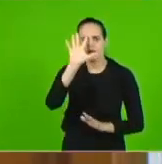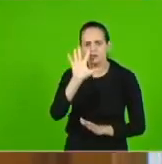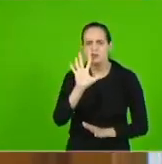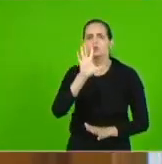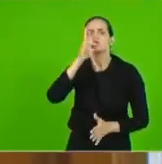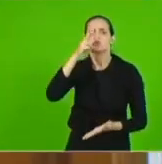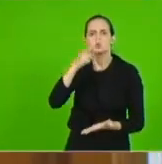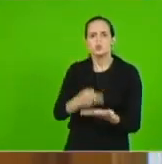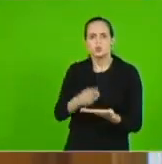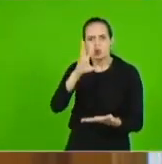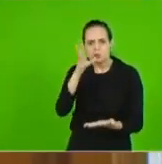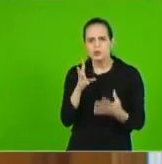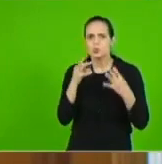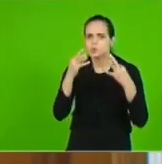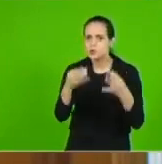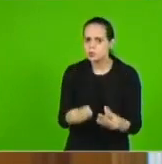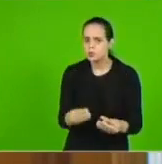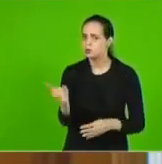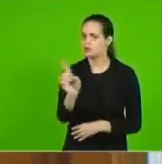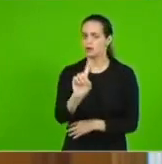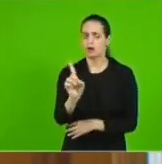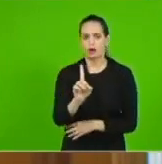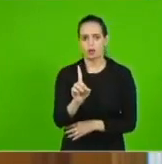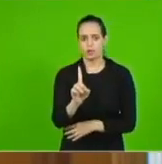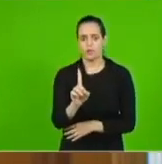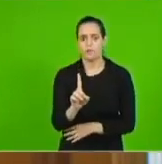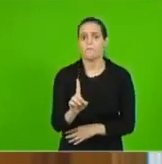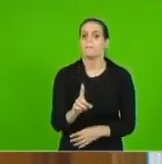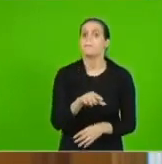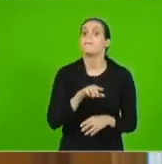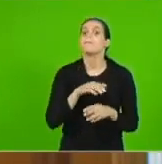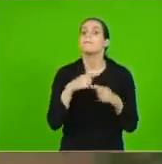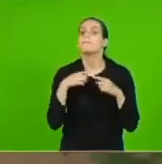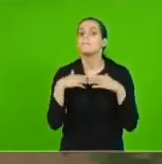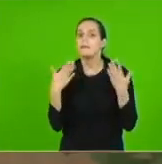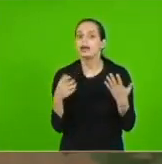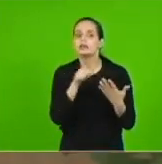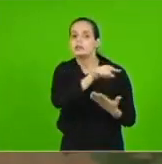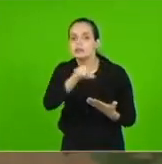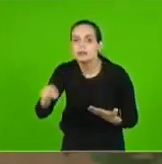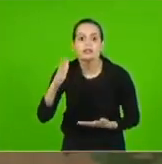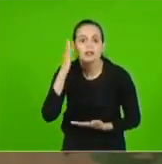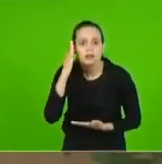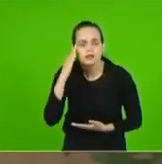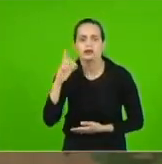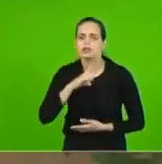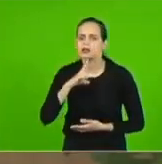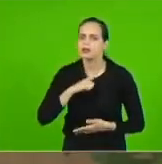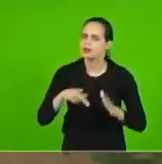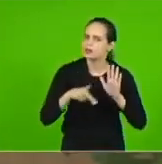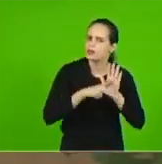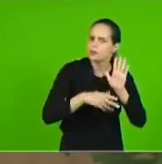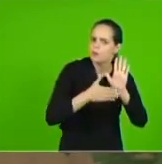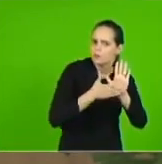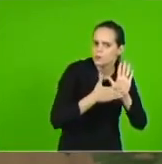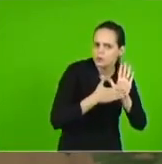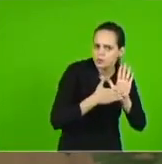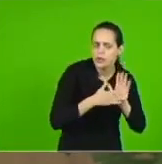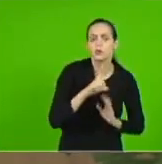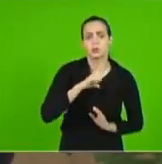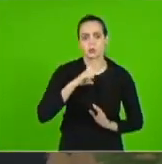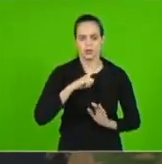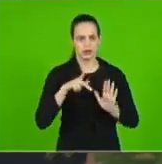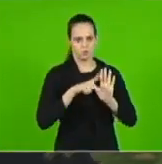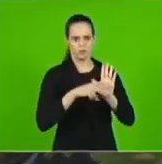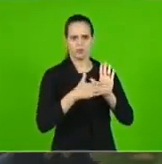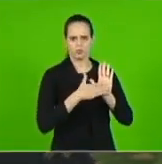we are not here to give a solution to these problems, but to say that the people need to understand that there, it is all within a